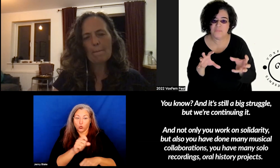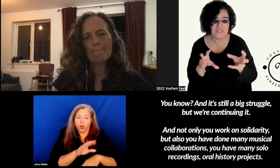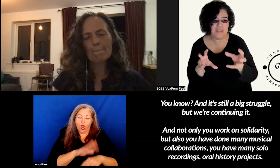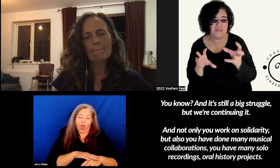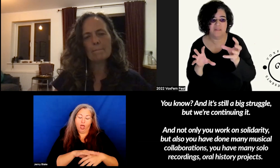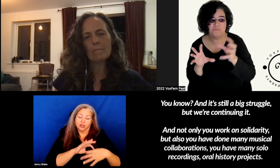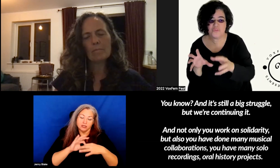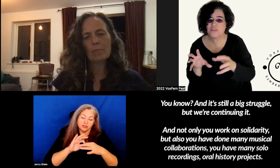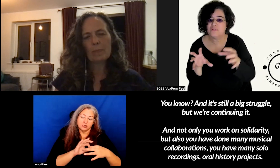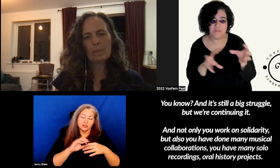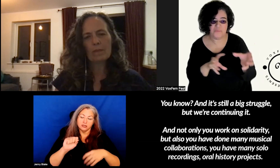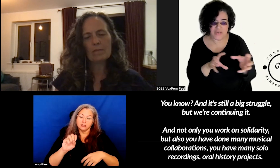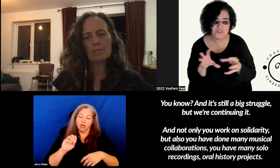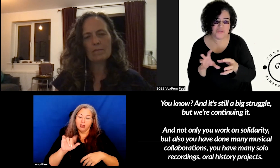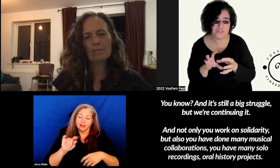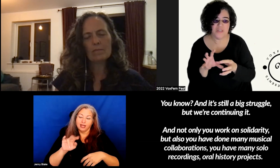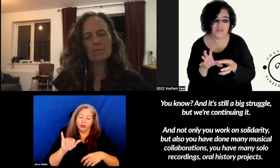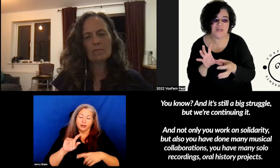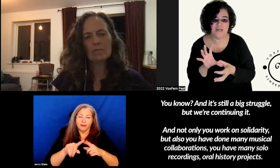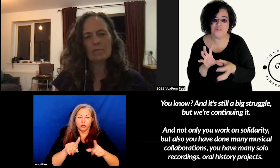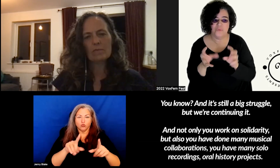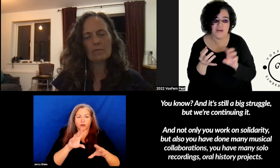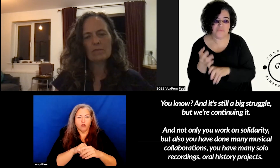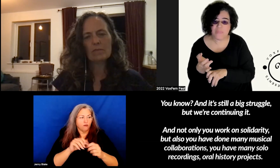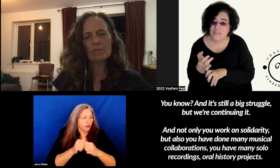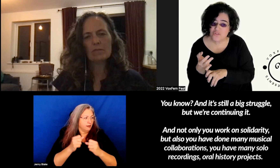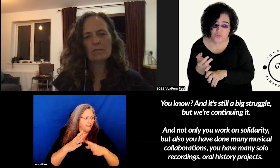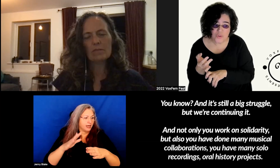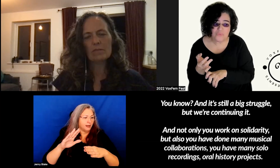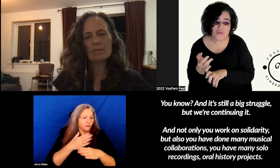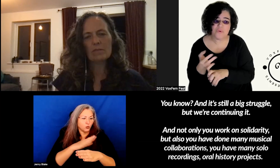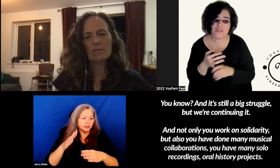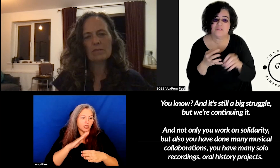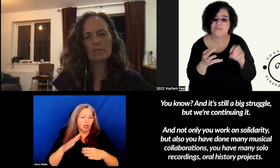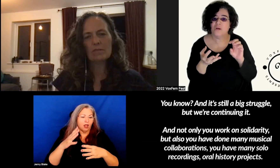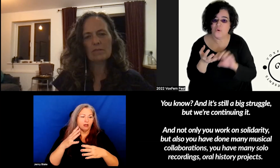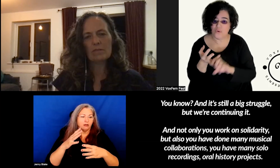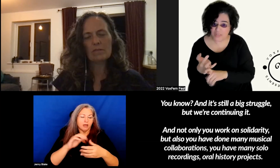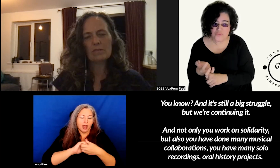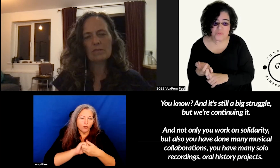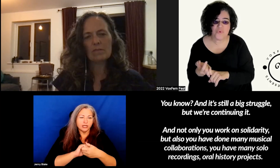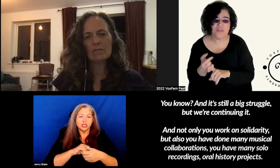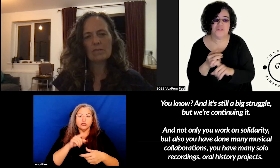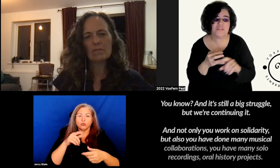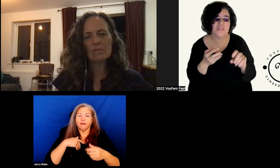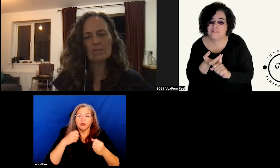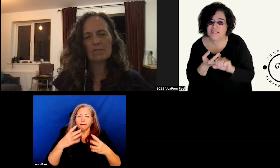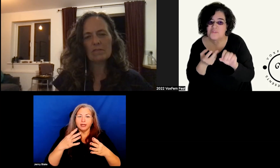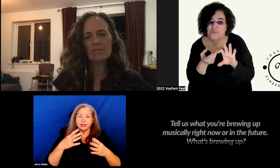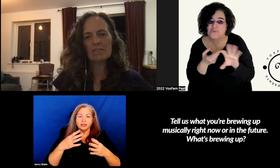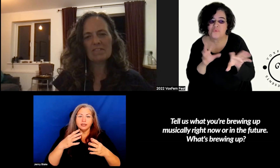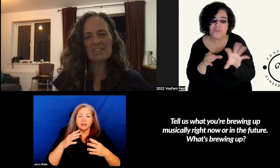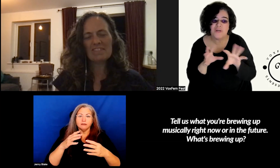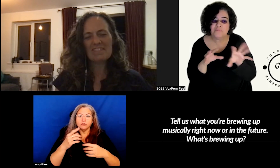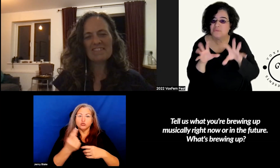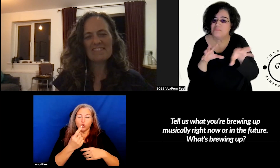done many musical collaborations. You have many solo recordings, oral history projects. Tell us